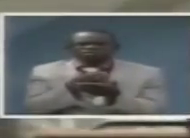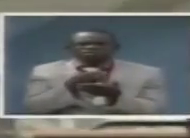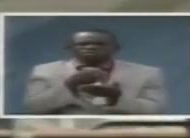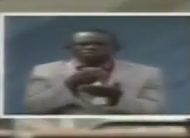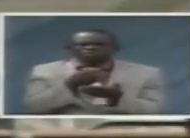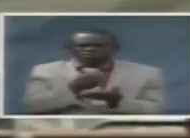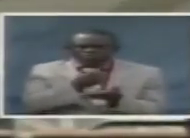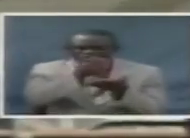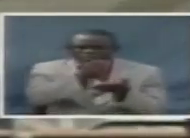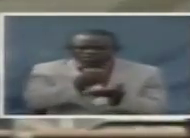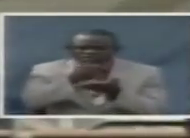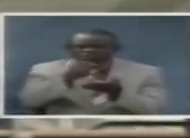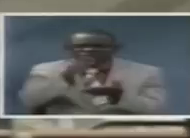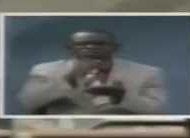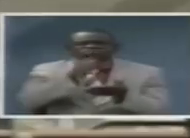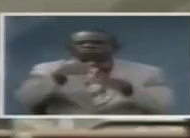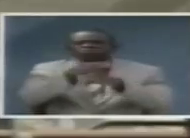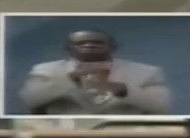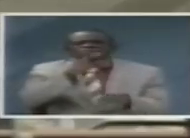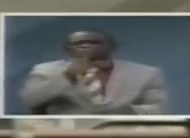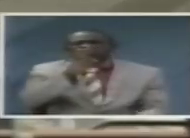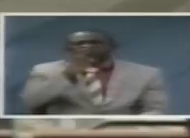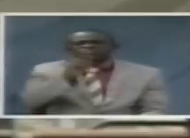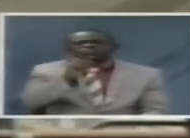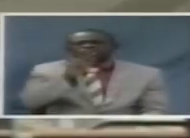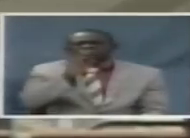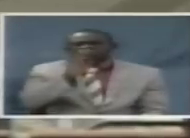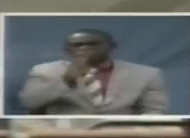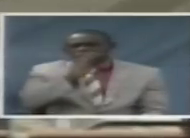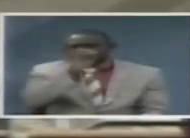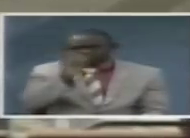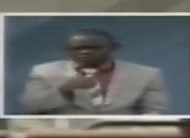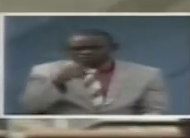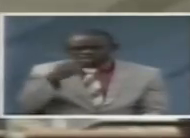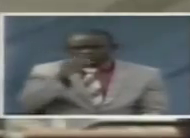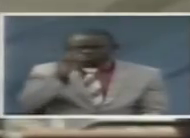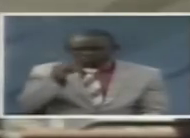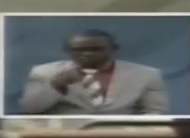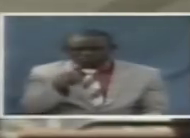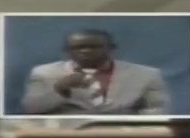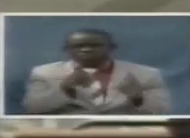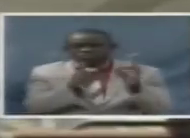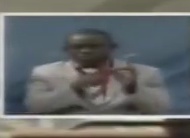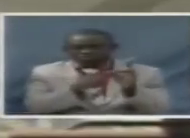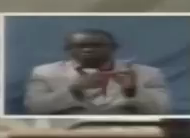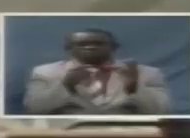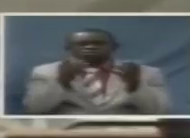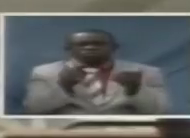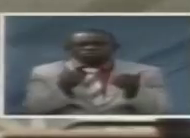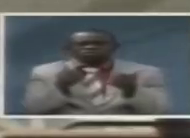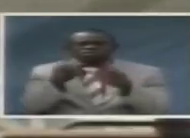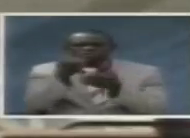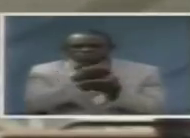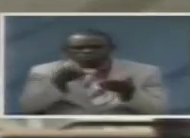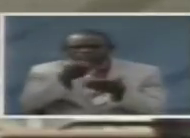4% of GDP. 7. Accelerate implementation of measures towards diversification of the